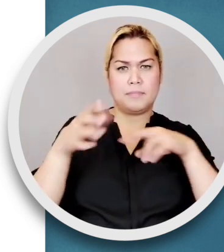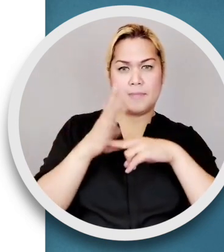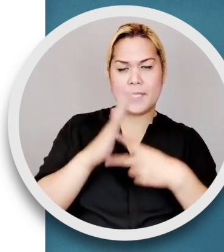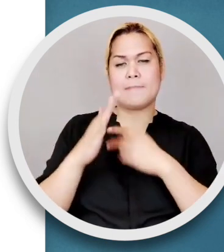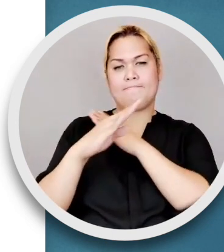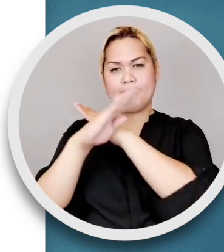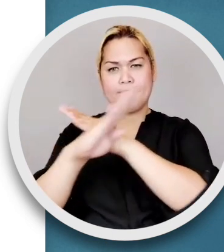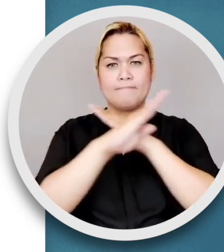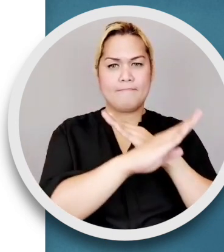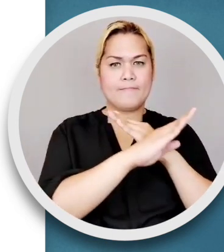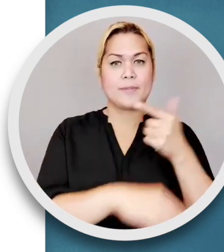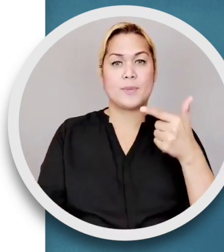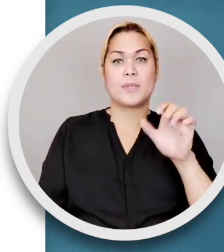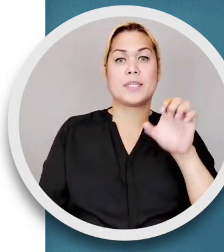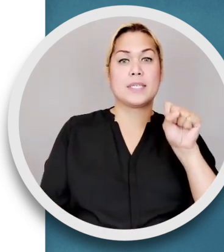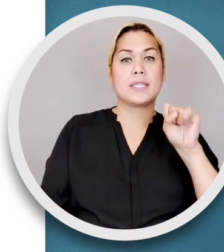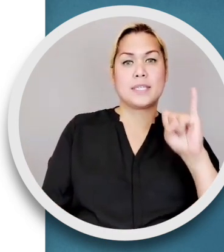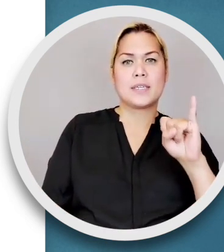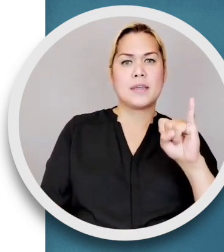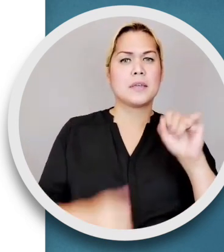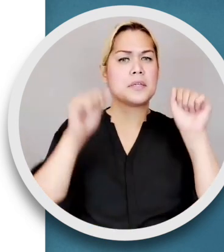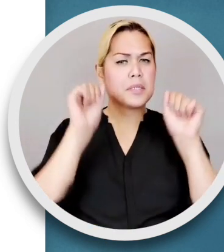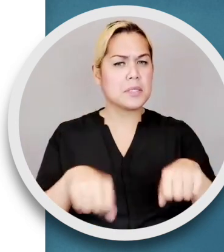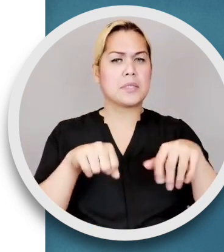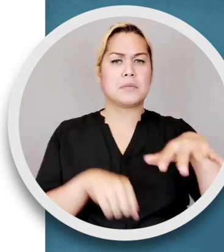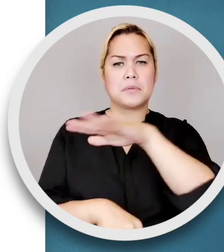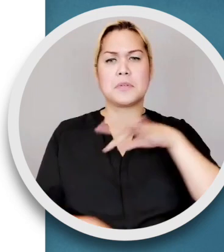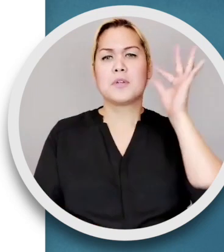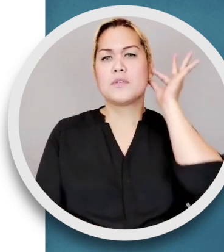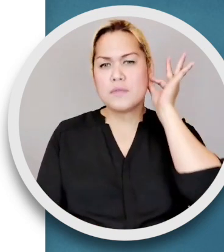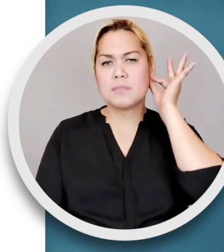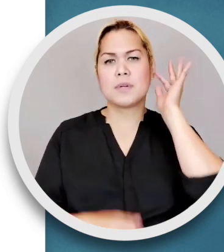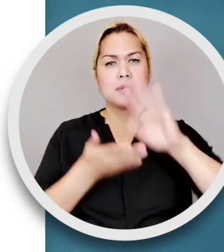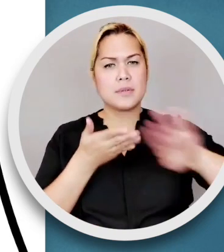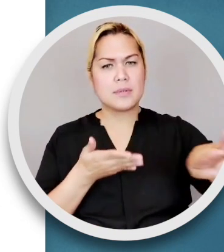and excluded and vulnerable groups to claim their rights and promote GESI.